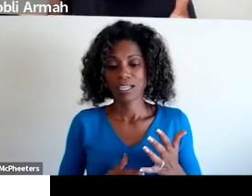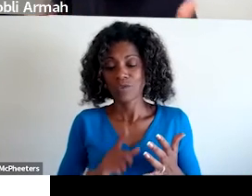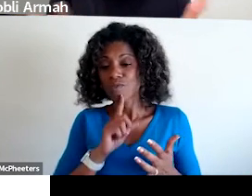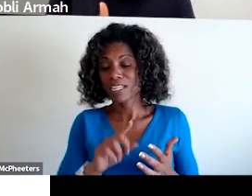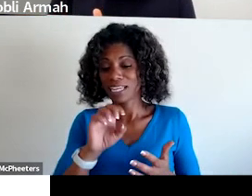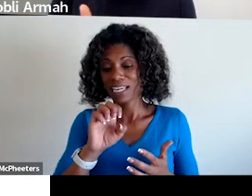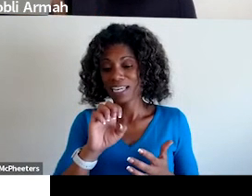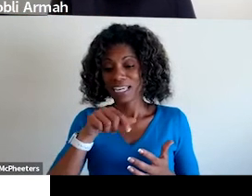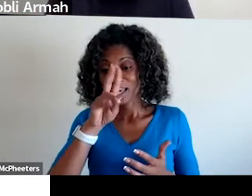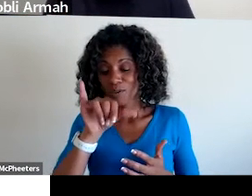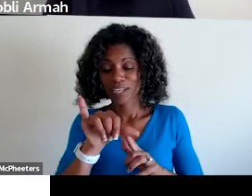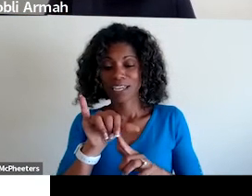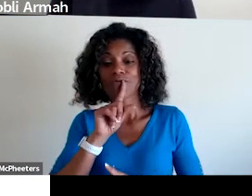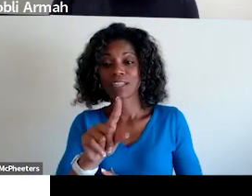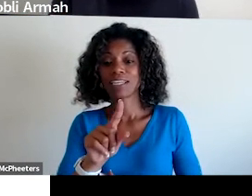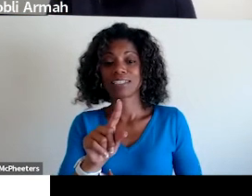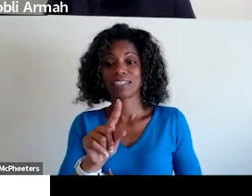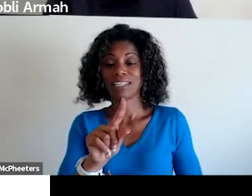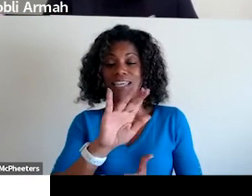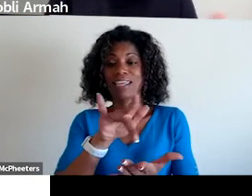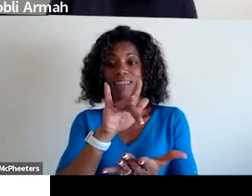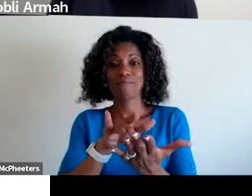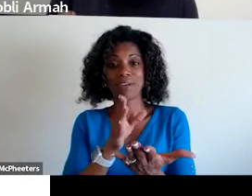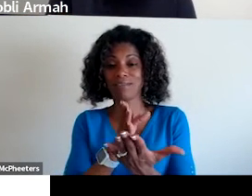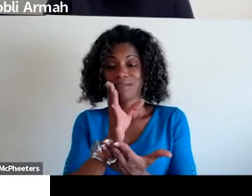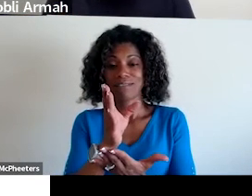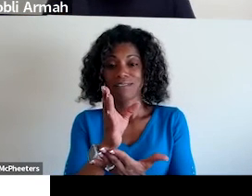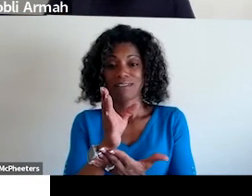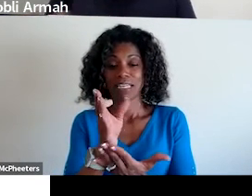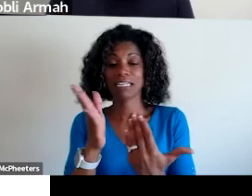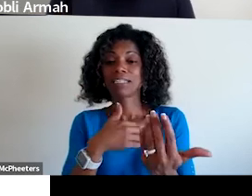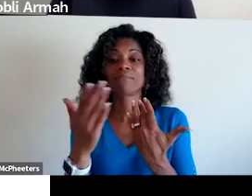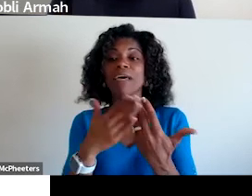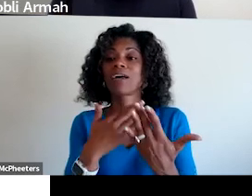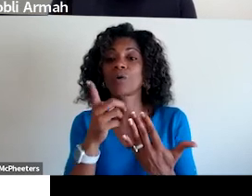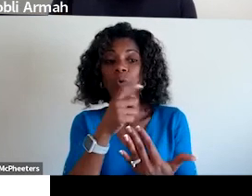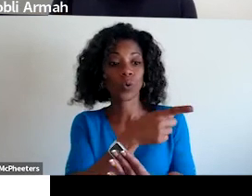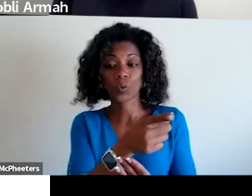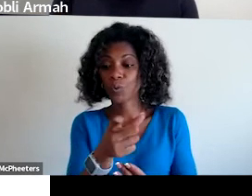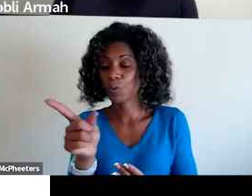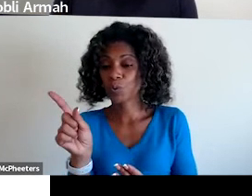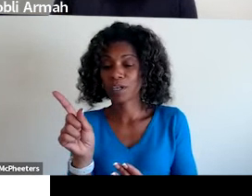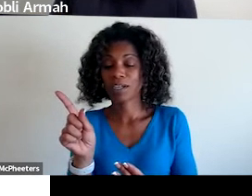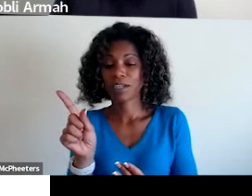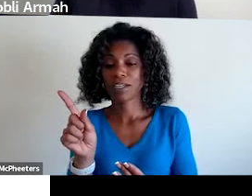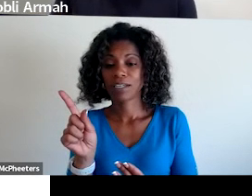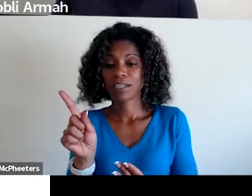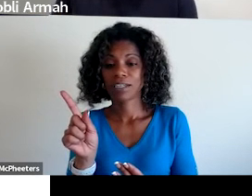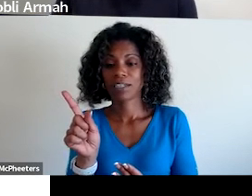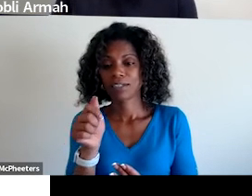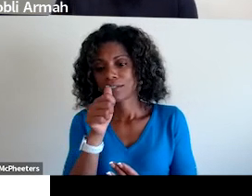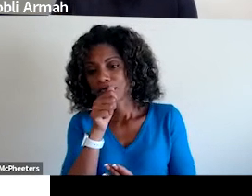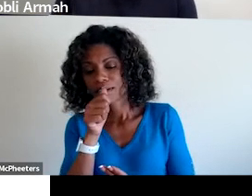because the Democrats or the Republicans or the left or the right or conservative or liberal, whatever label you subscribe to today, no one has